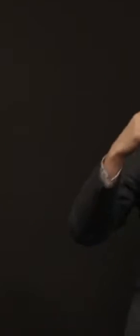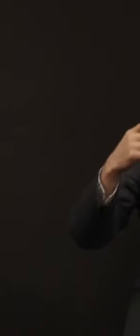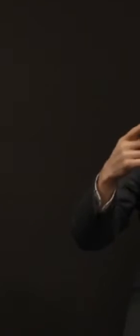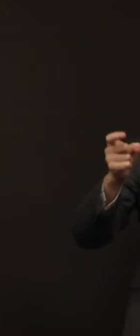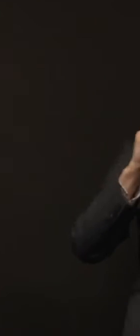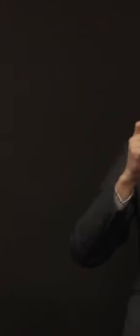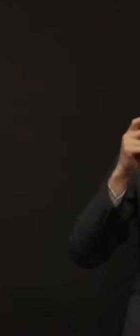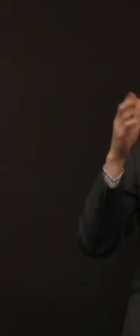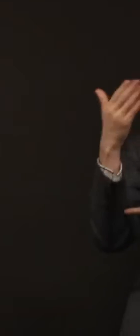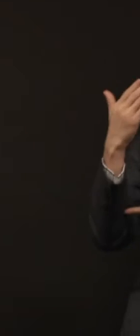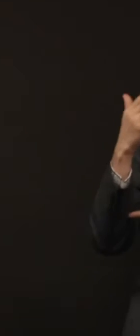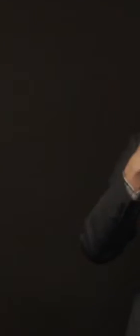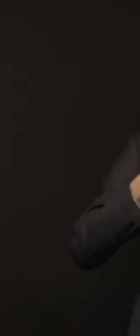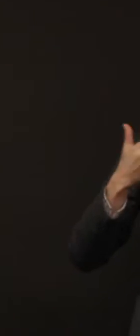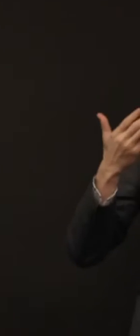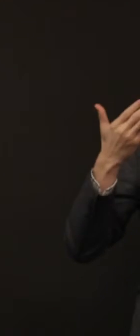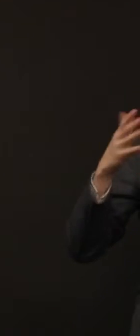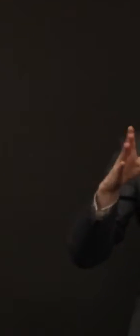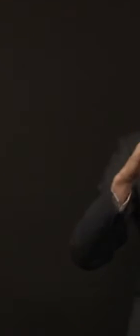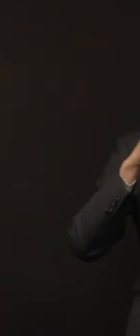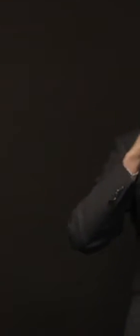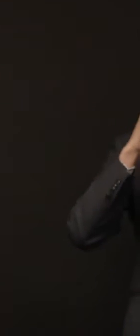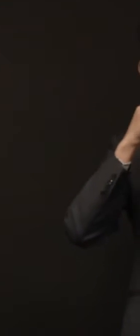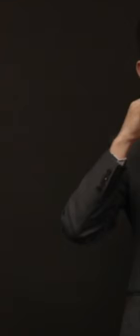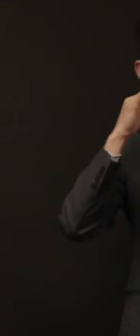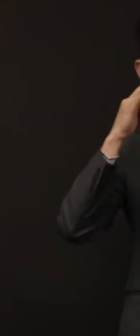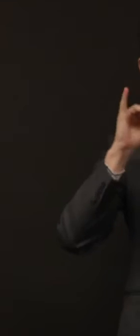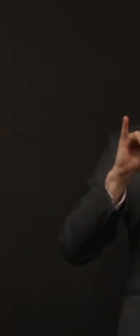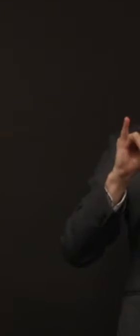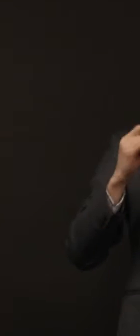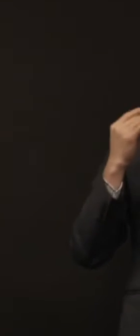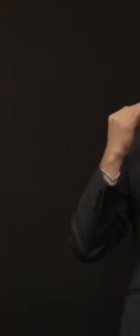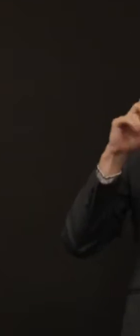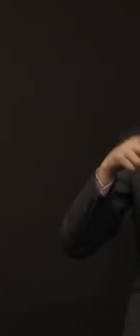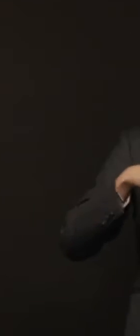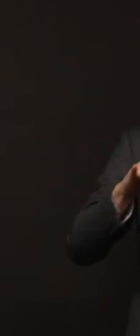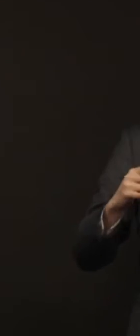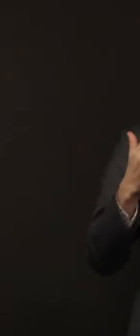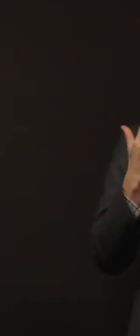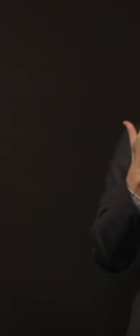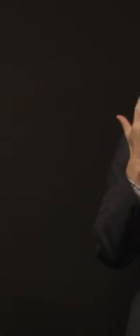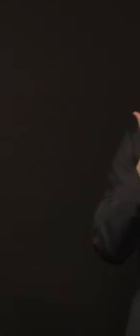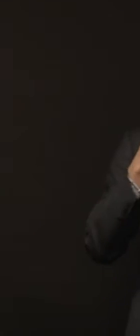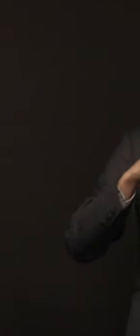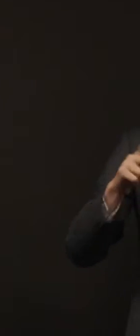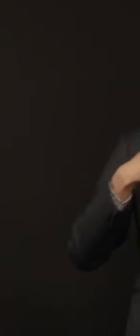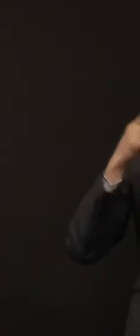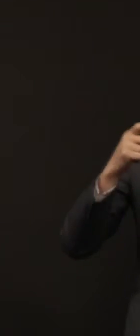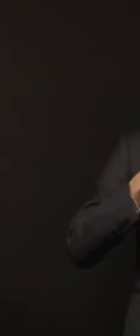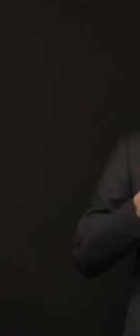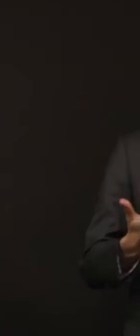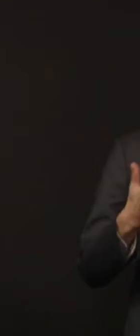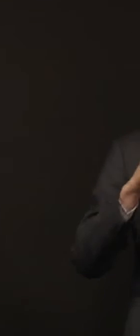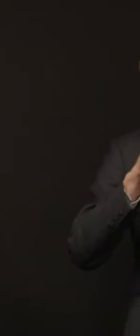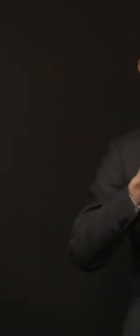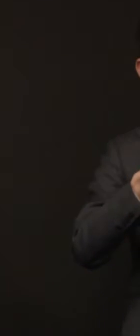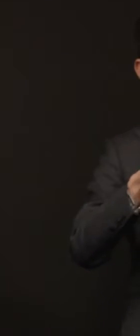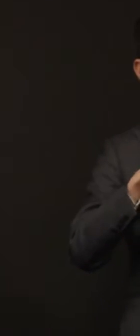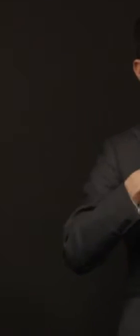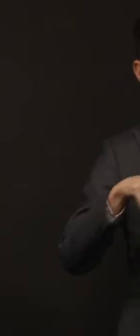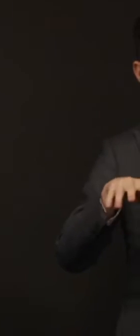so that I'm already welling up thinking about that. But I have to say, Jennifer, I accept this